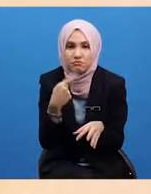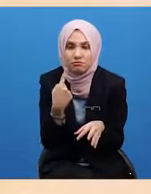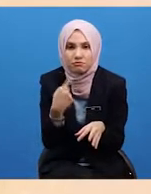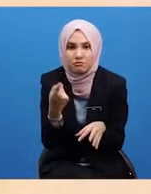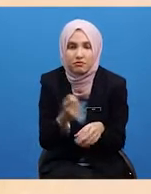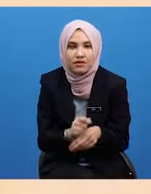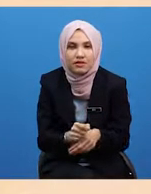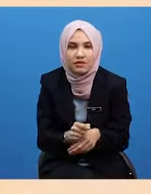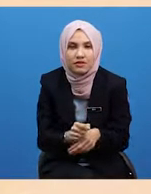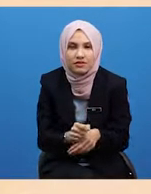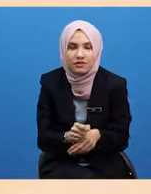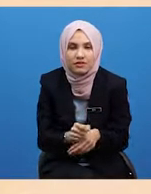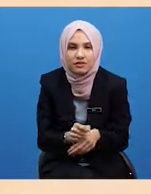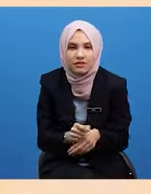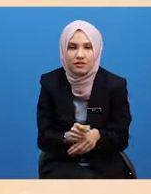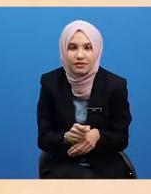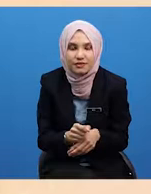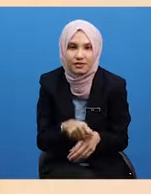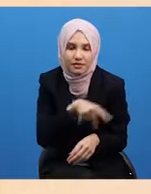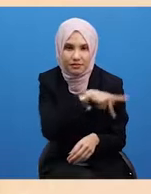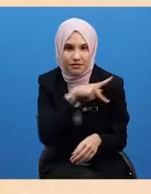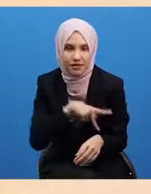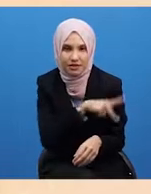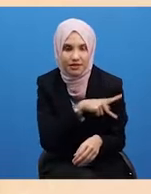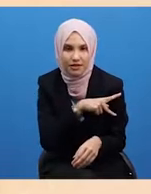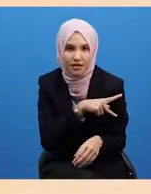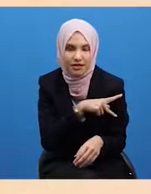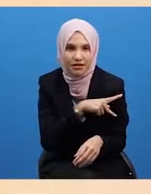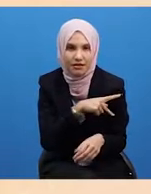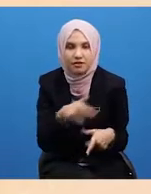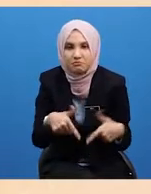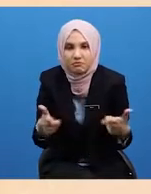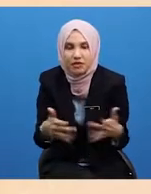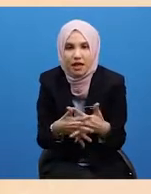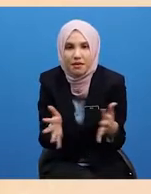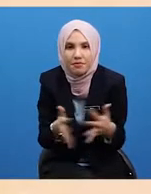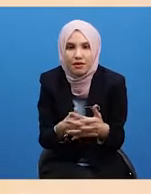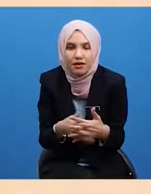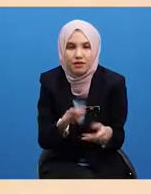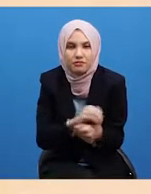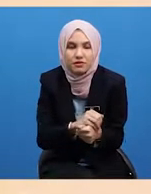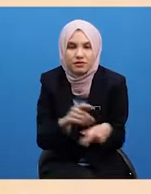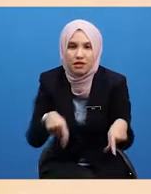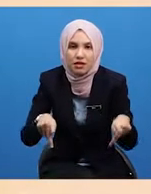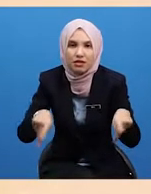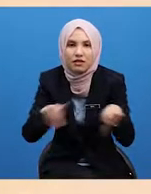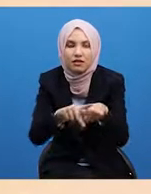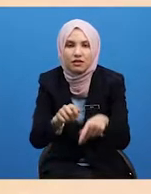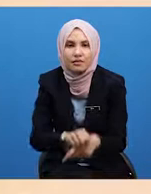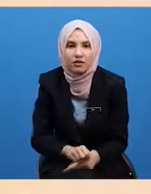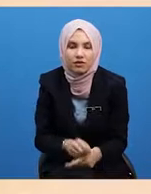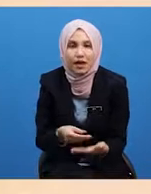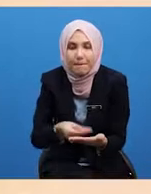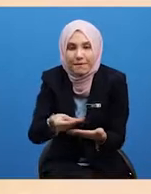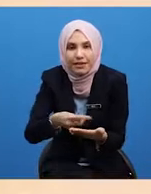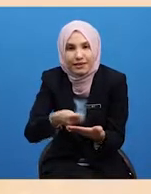they are just as patriotic as the other Americans in Turtle Lake too because they pay taxes